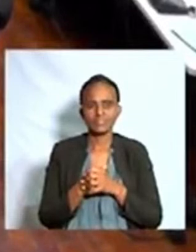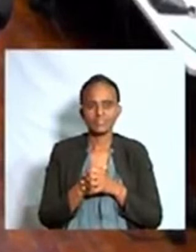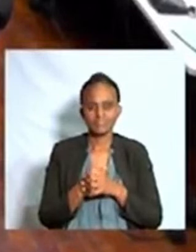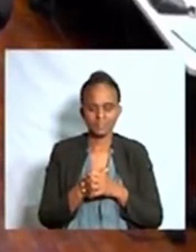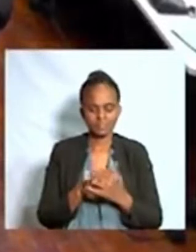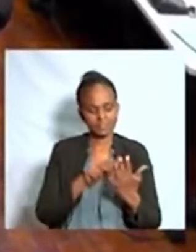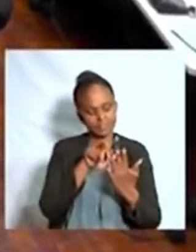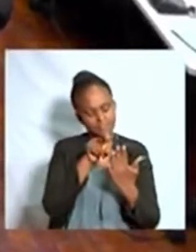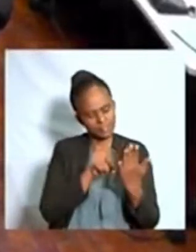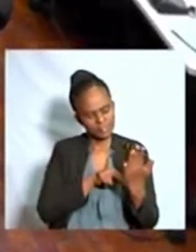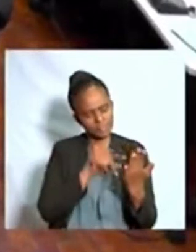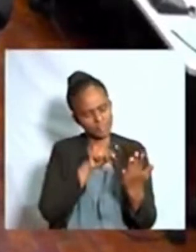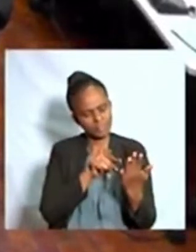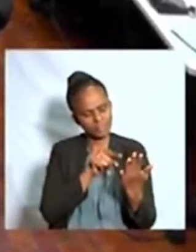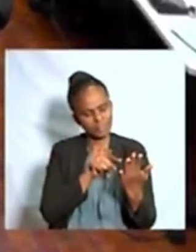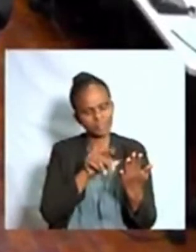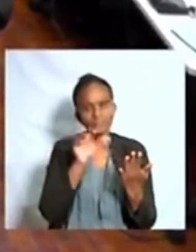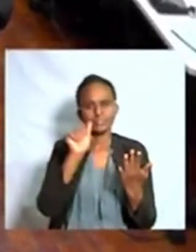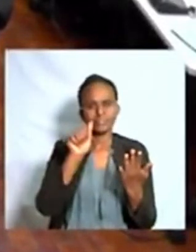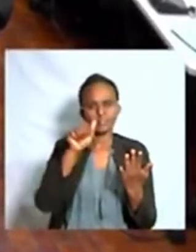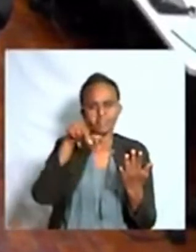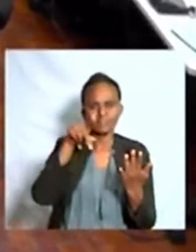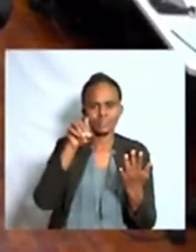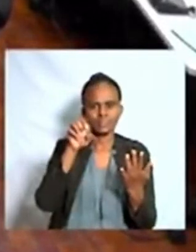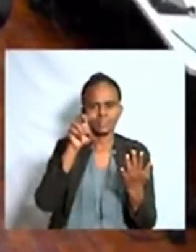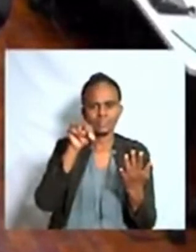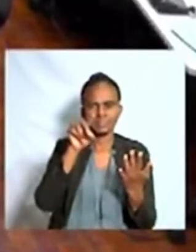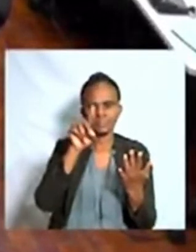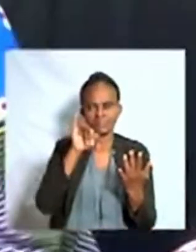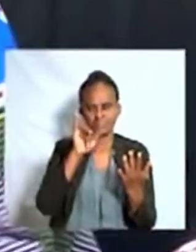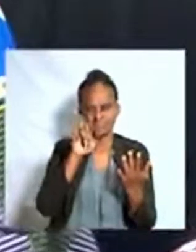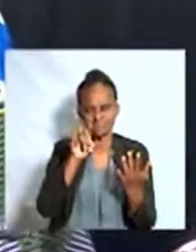looking at the appendix, I was just following.